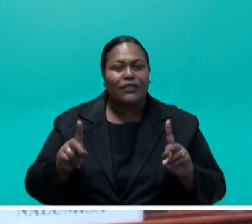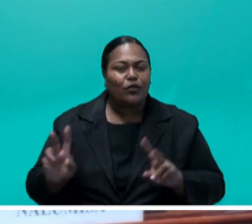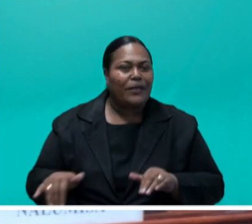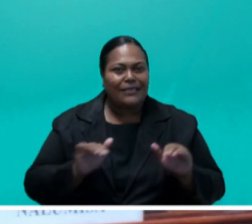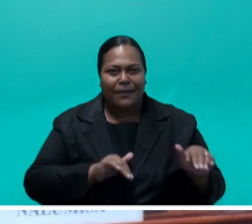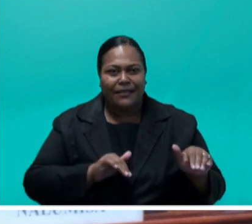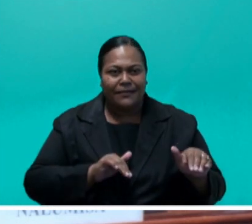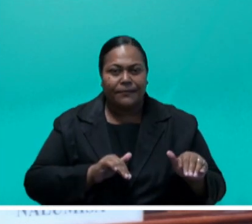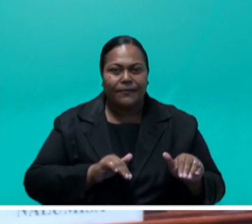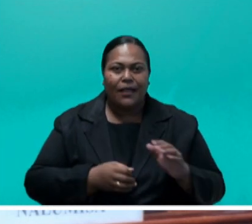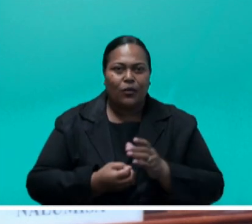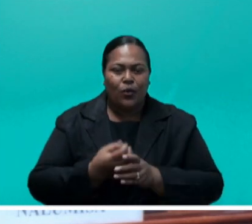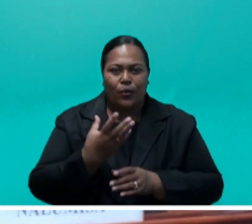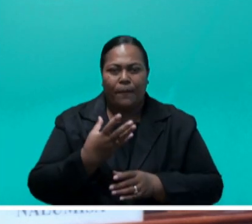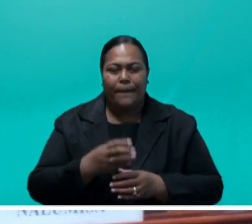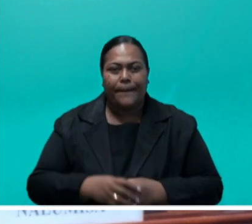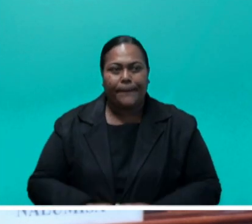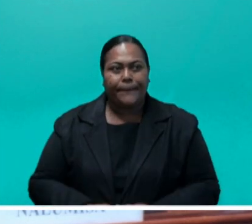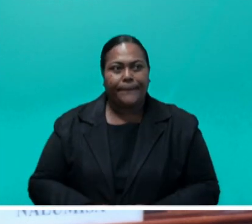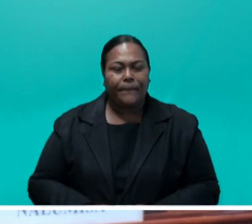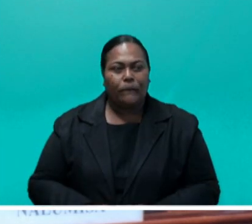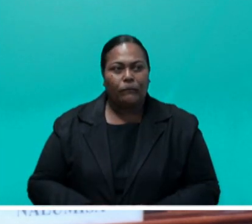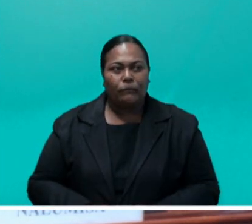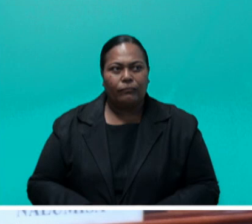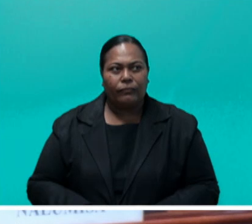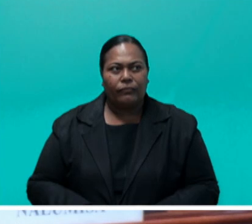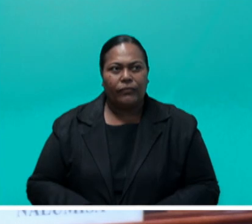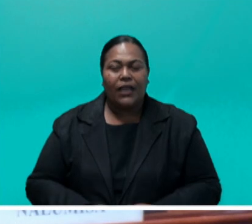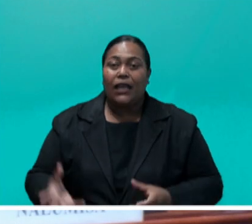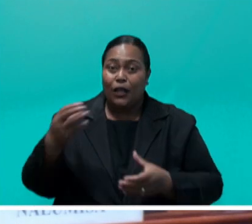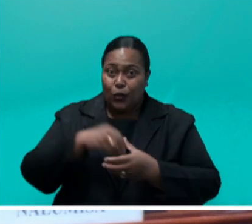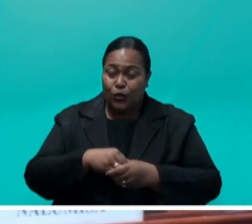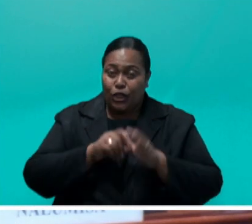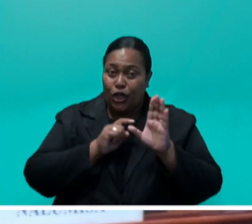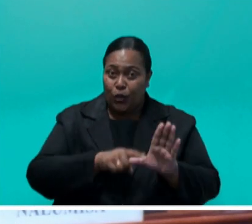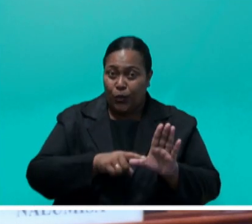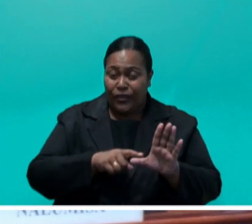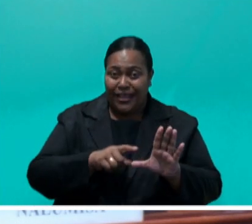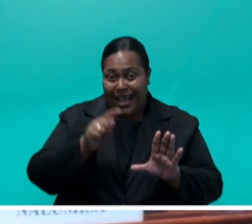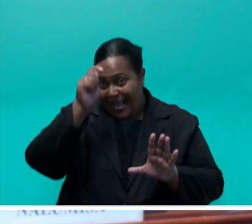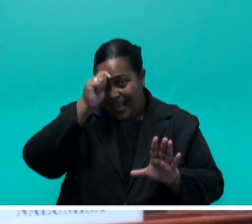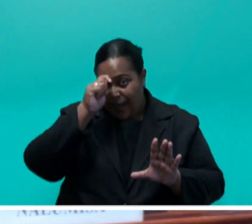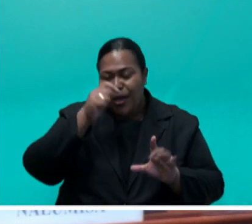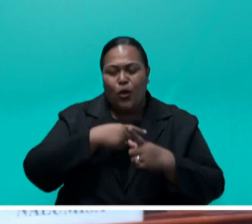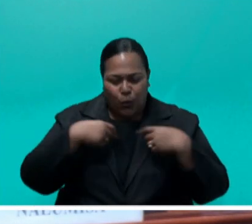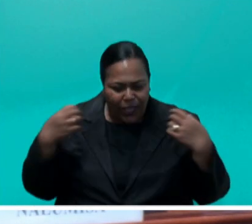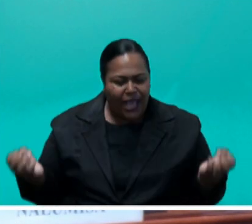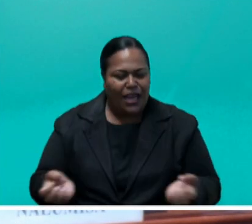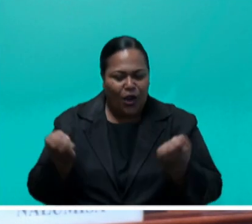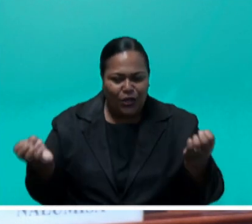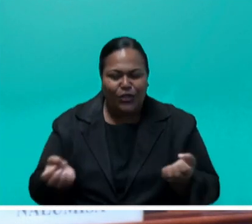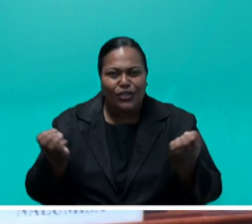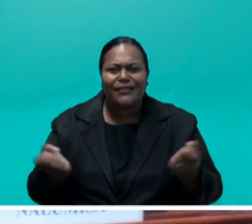participate and grow. On inclusion in youth clubs, we encourage more youth clubs to take